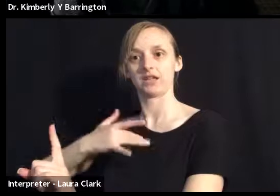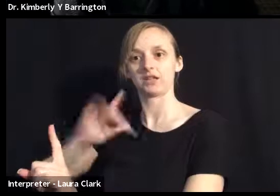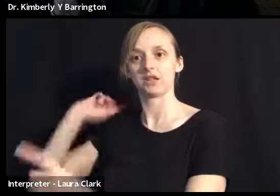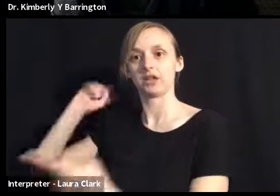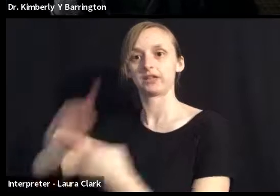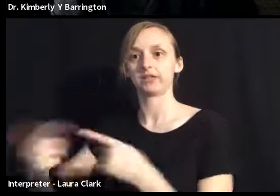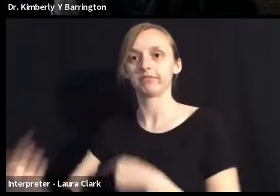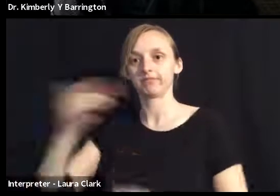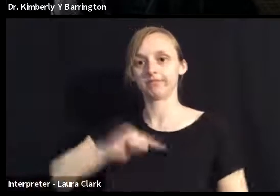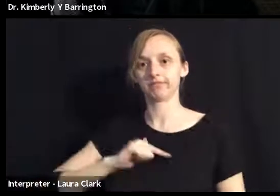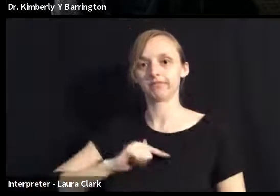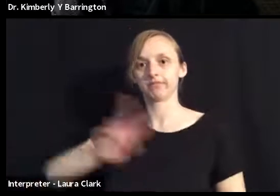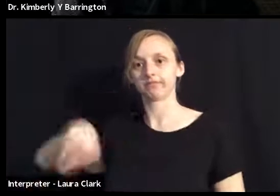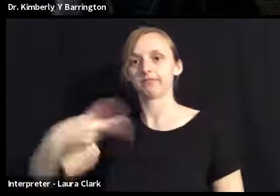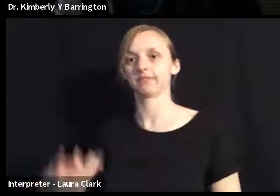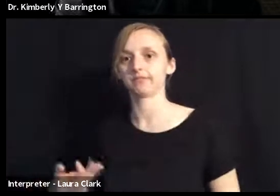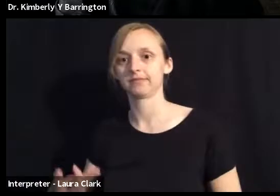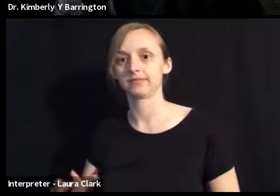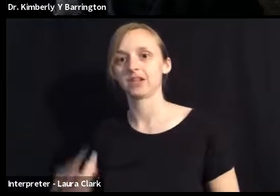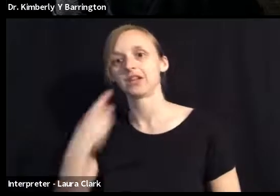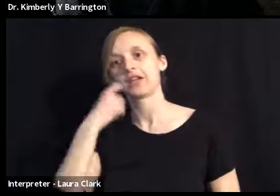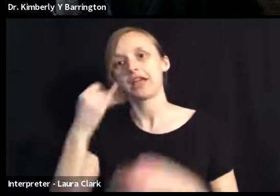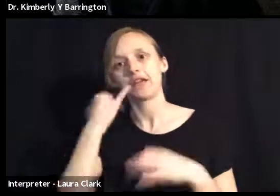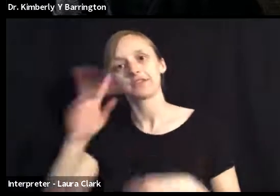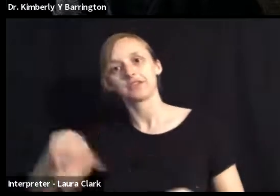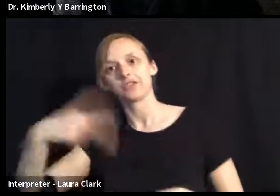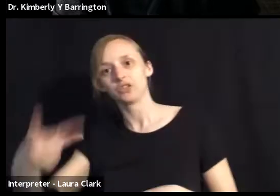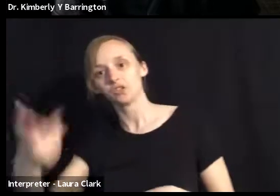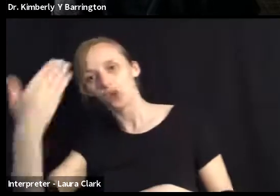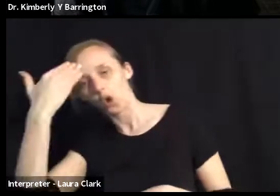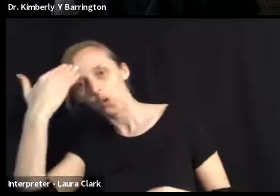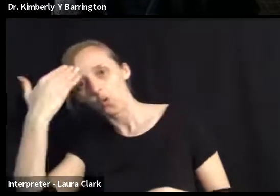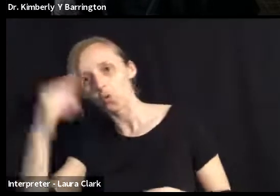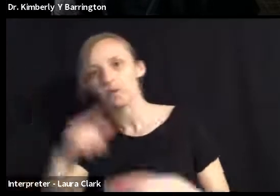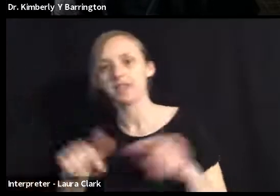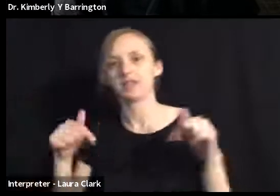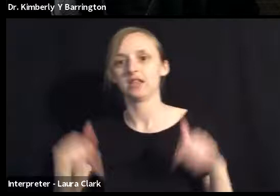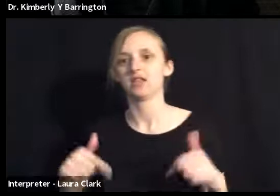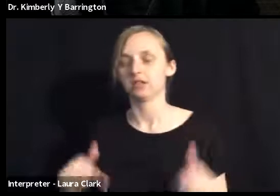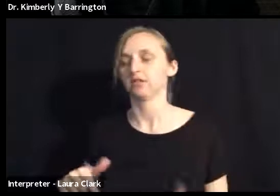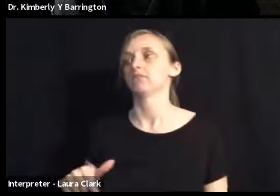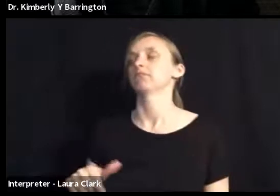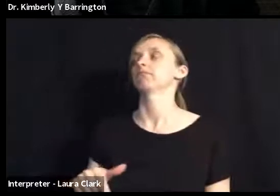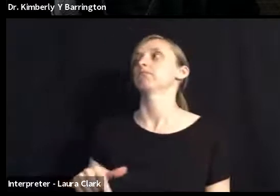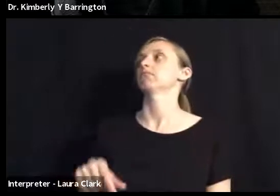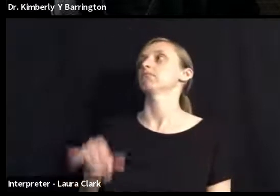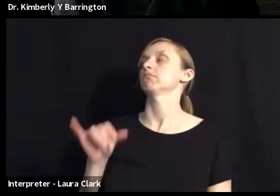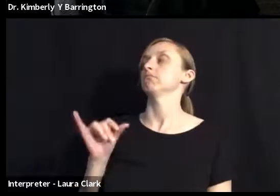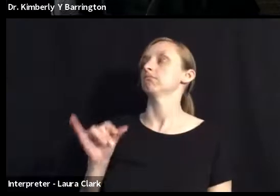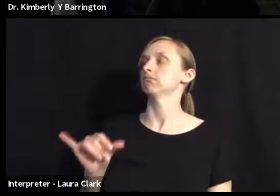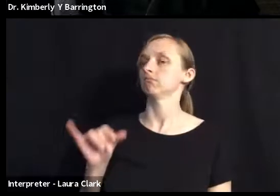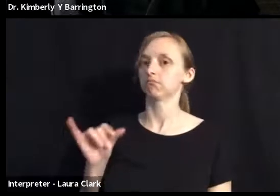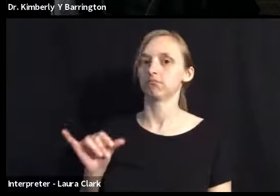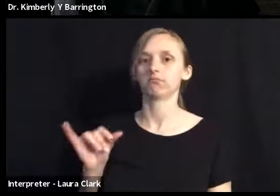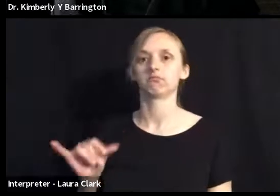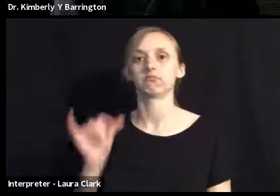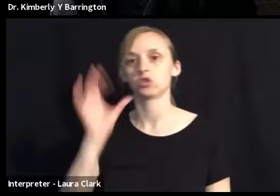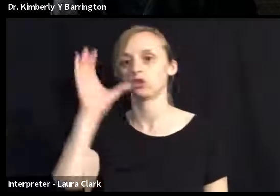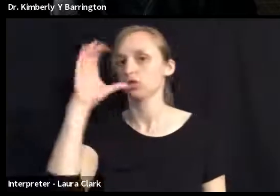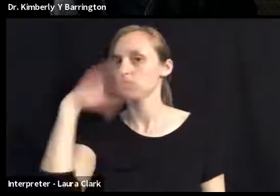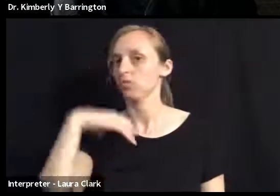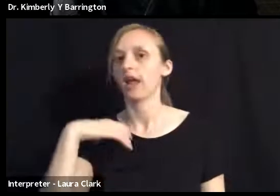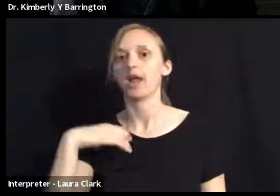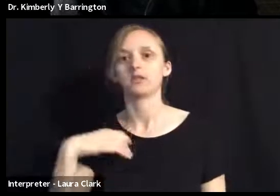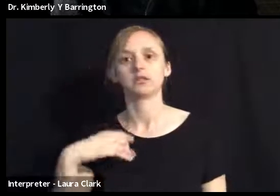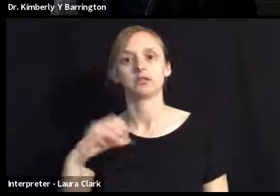talked about, if you was in my shoes, you would know. But no, this right here is a very, it's a strange place to be